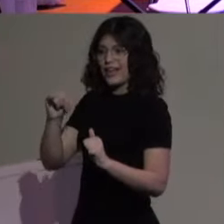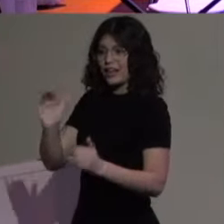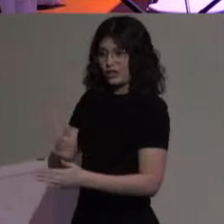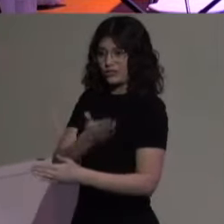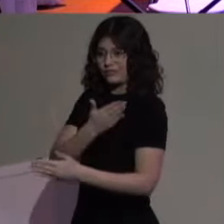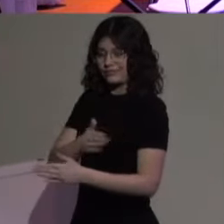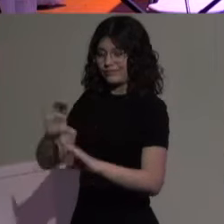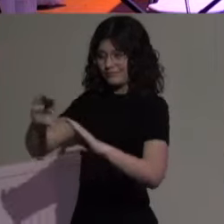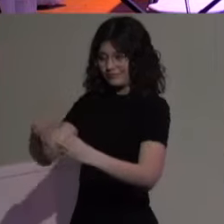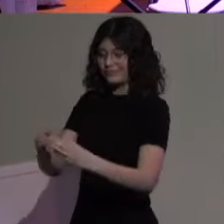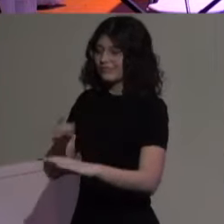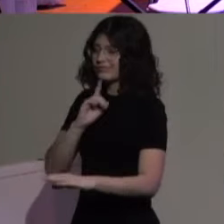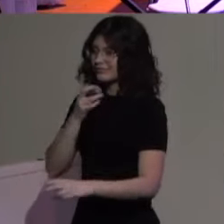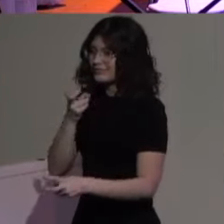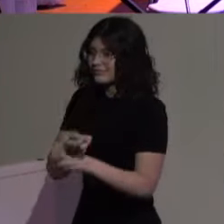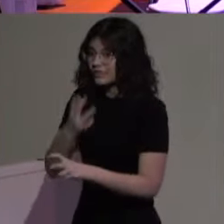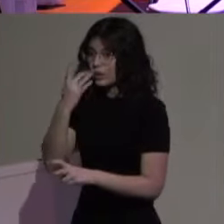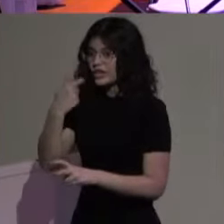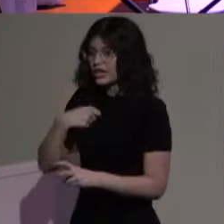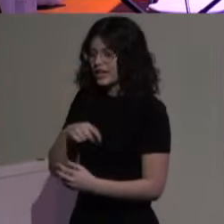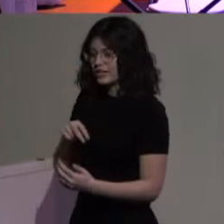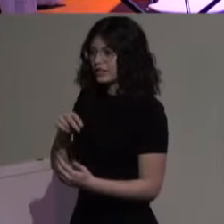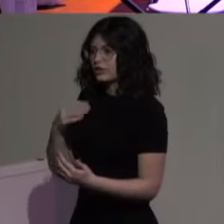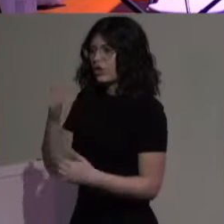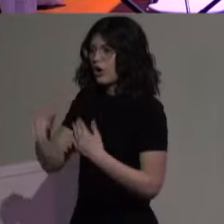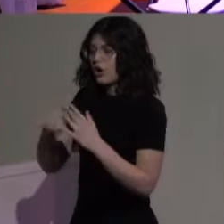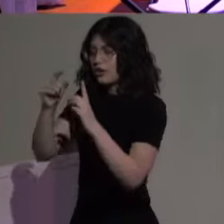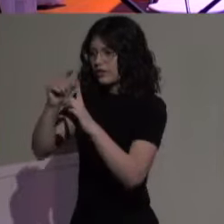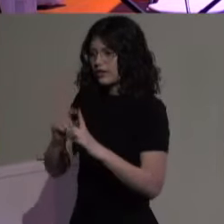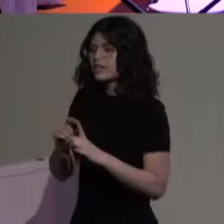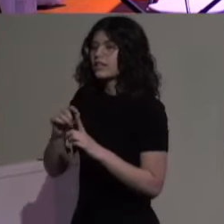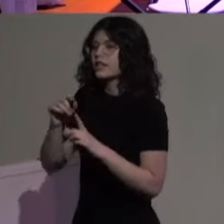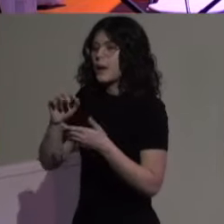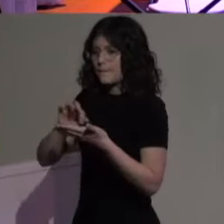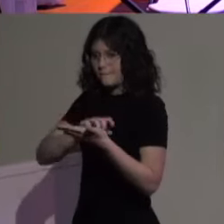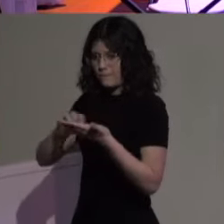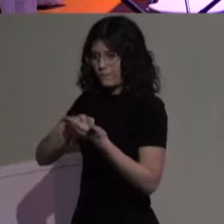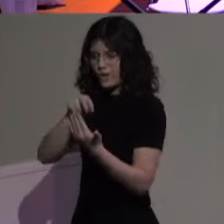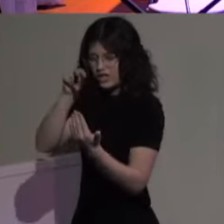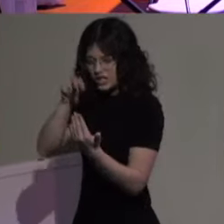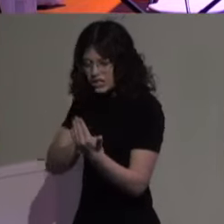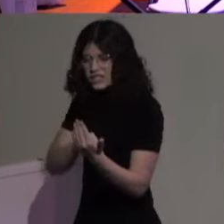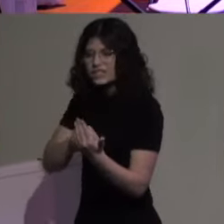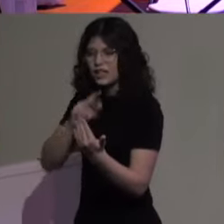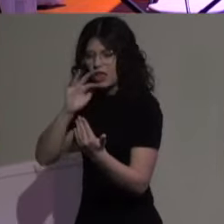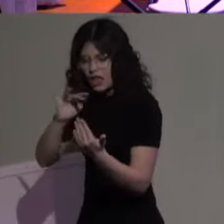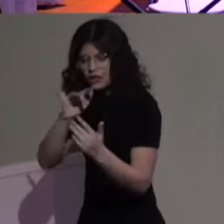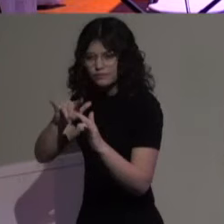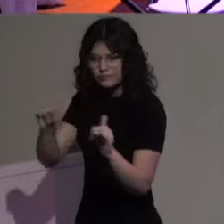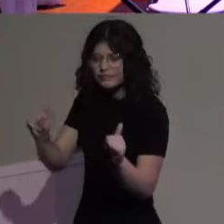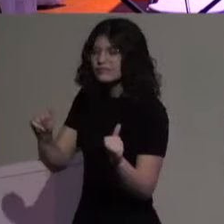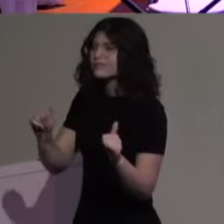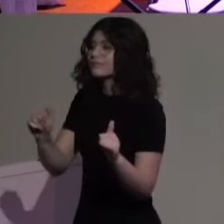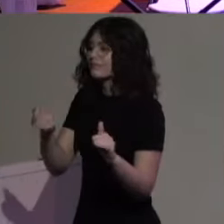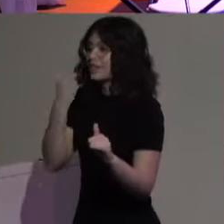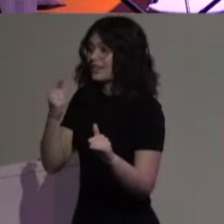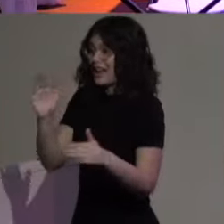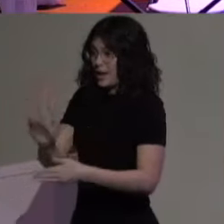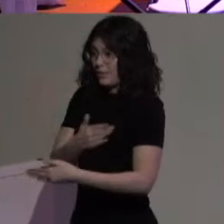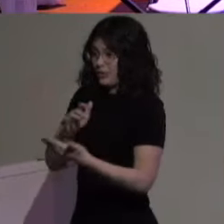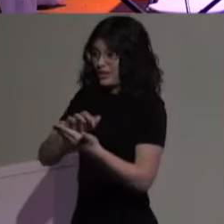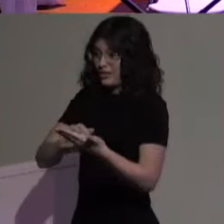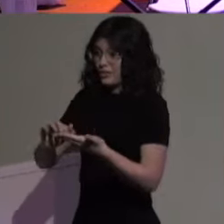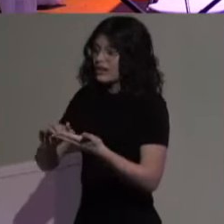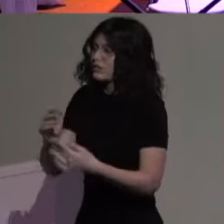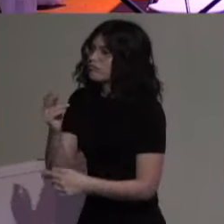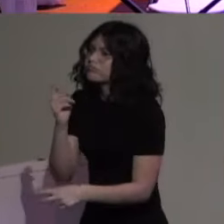really hard. She has to sight read music braille along with her peers who are sight reading print music. I gotta be honest, music braille's harder. It's harder.